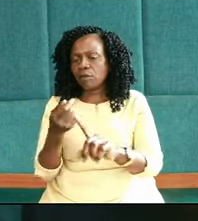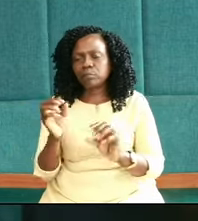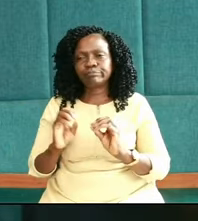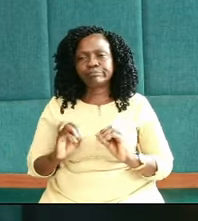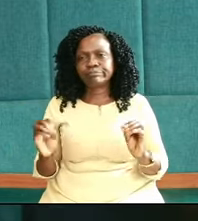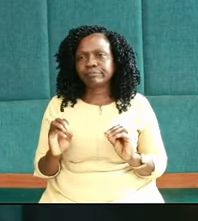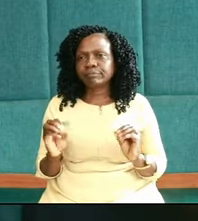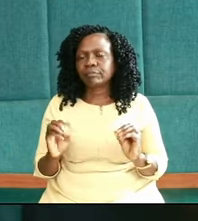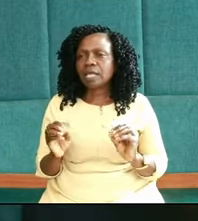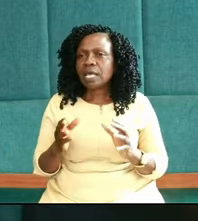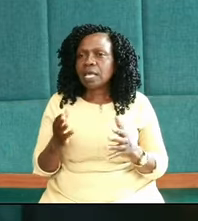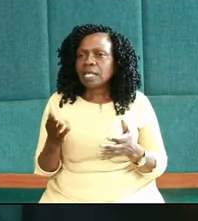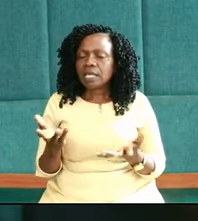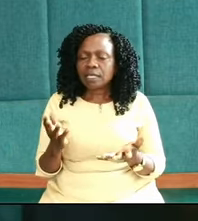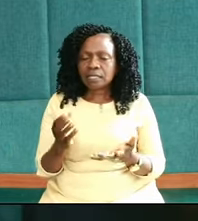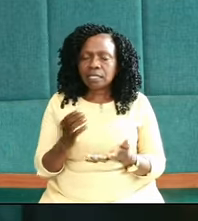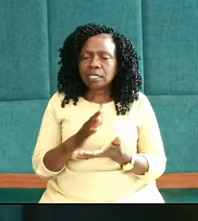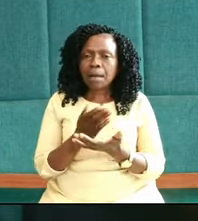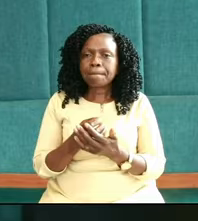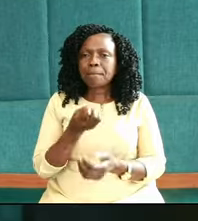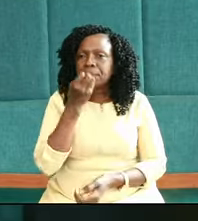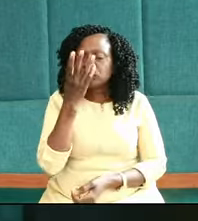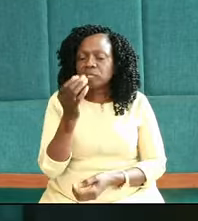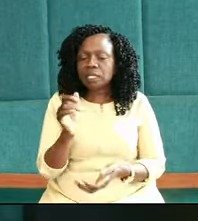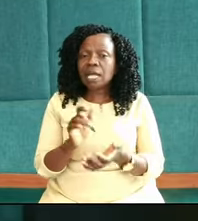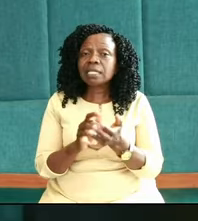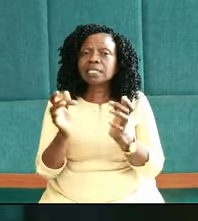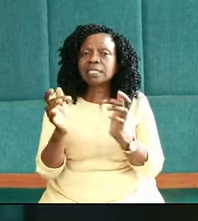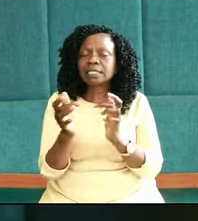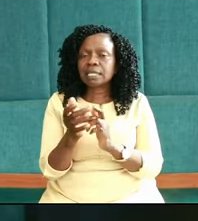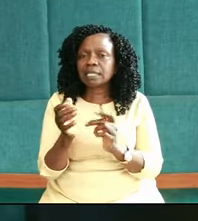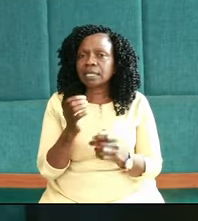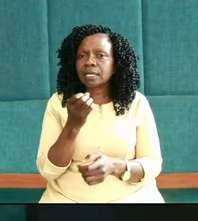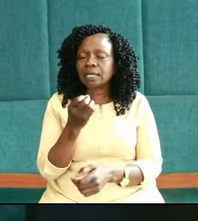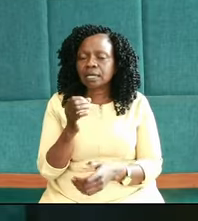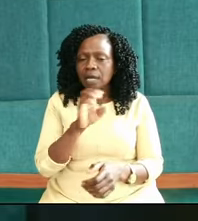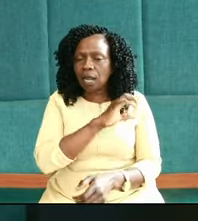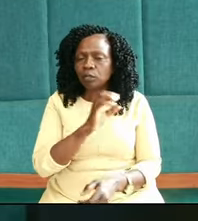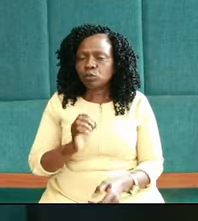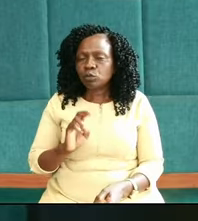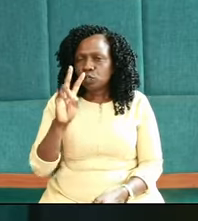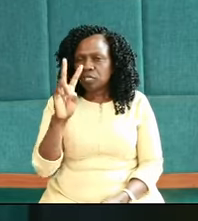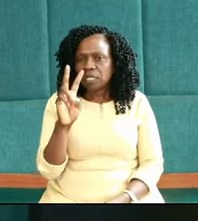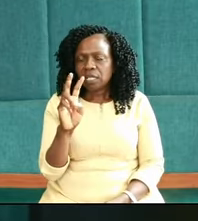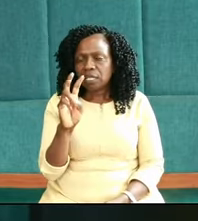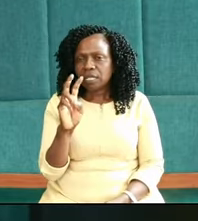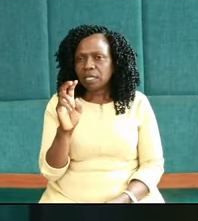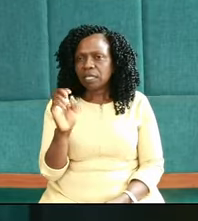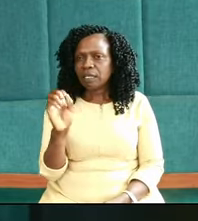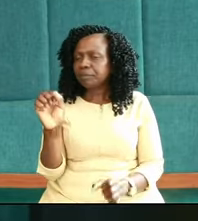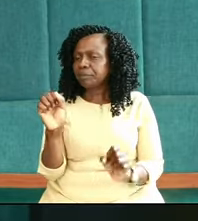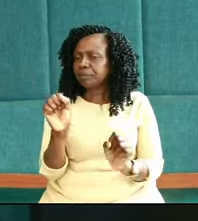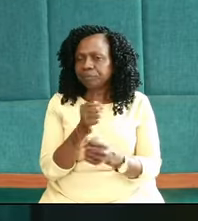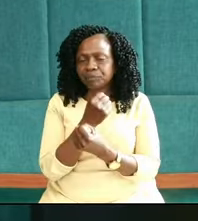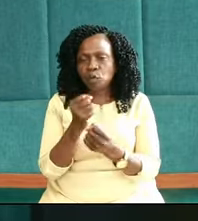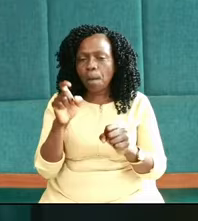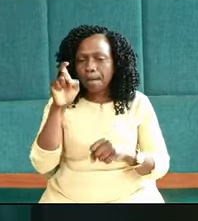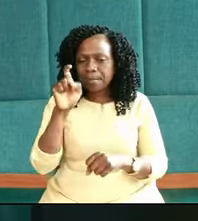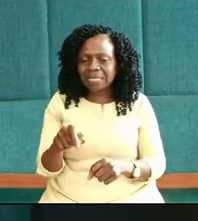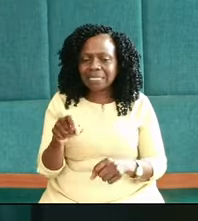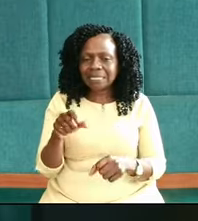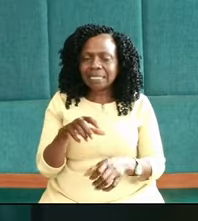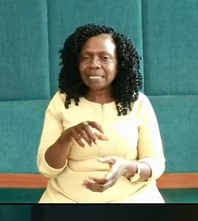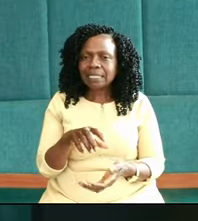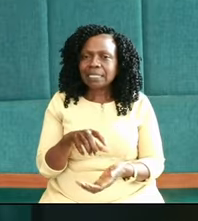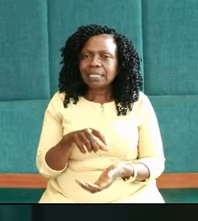There is some beauty in Jesus Christ that you cannot just see at the face of it. You must take time